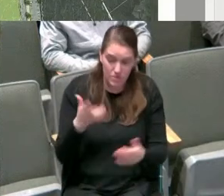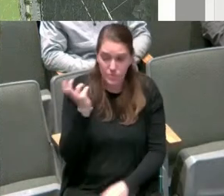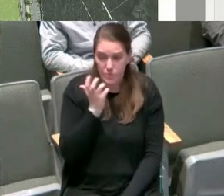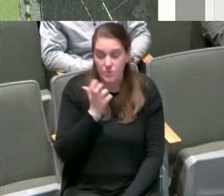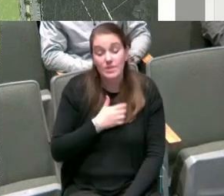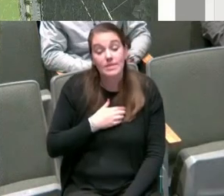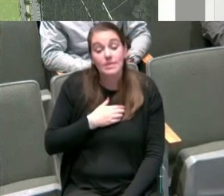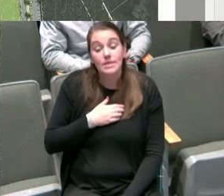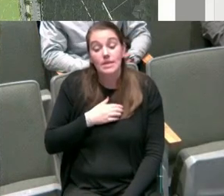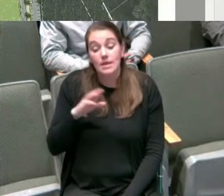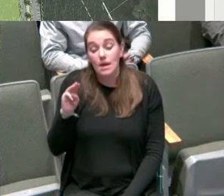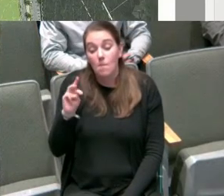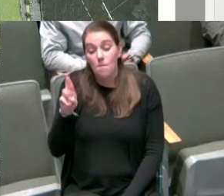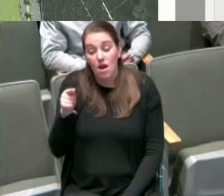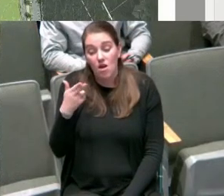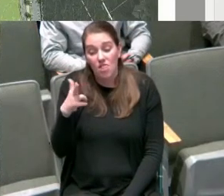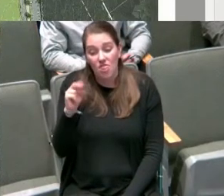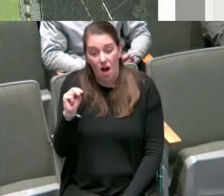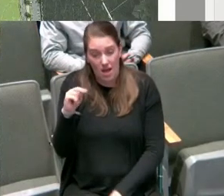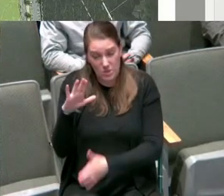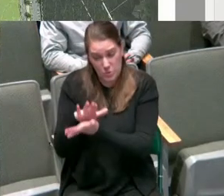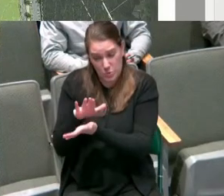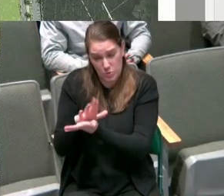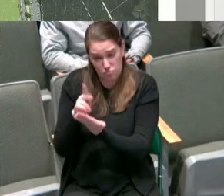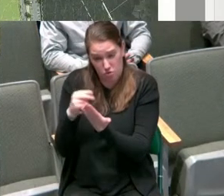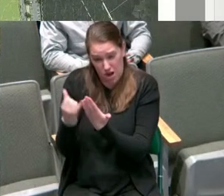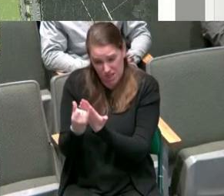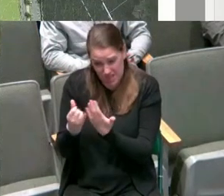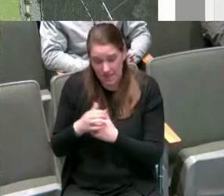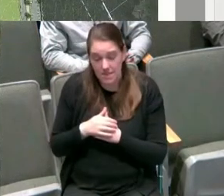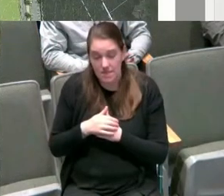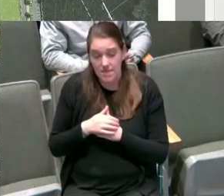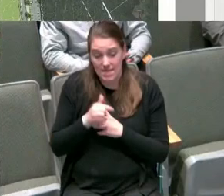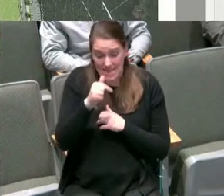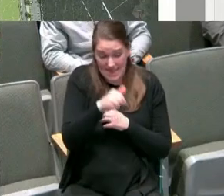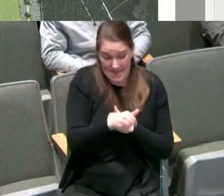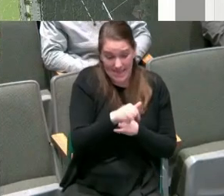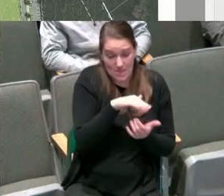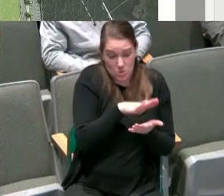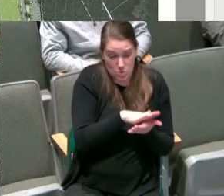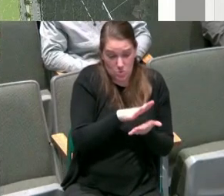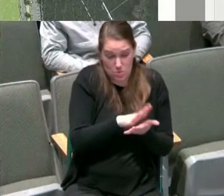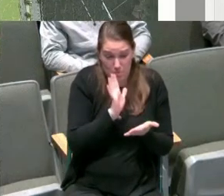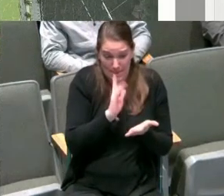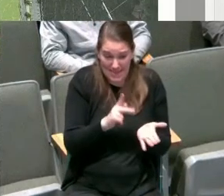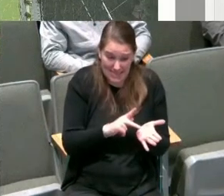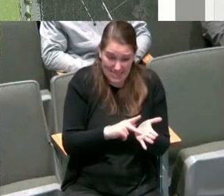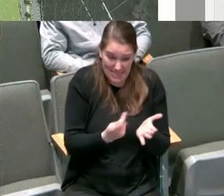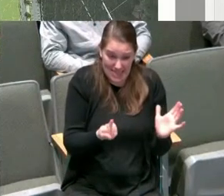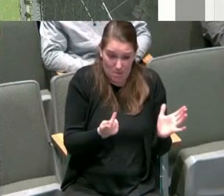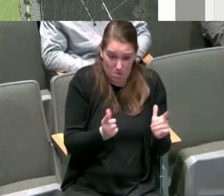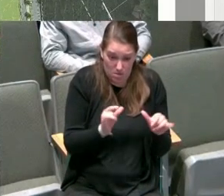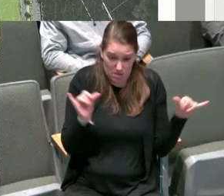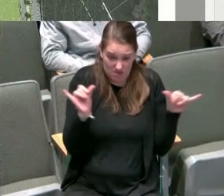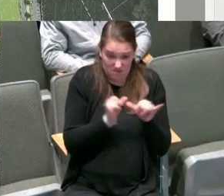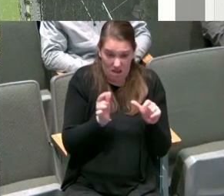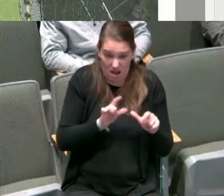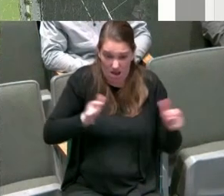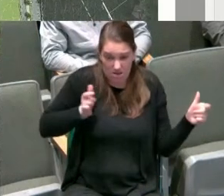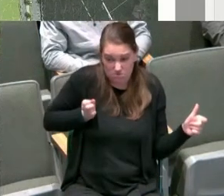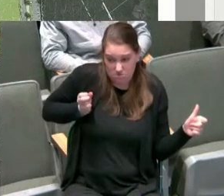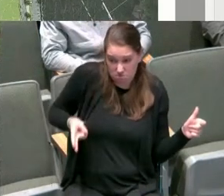marathon project this is also a school that's going to be about twice the size of the school we built at Marathon